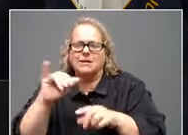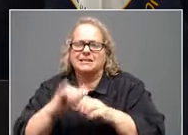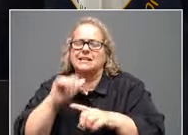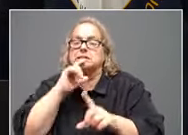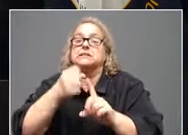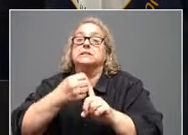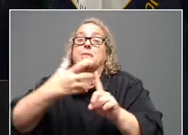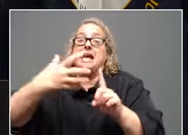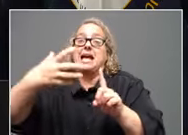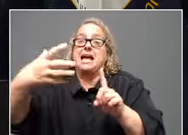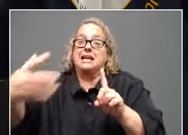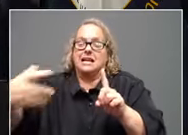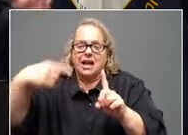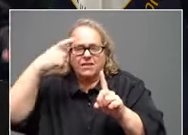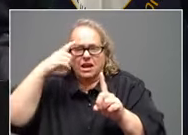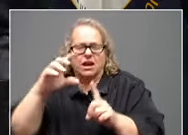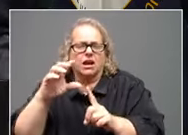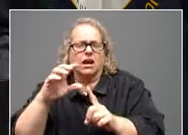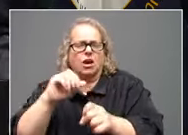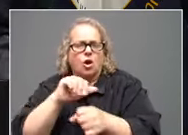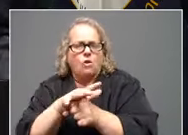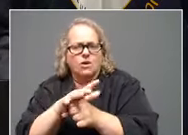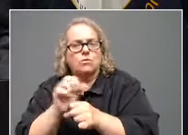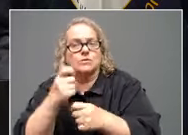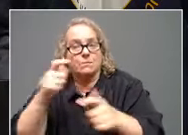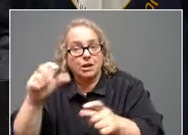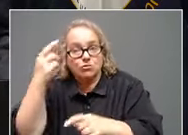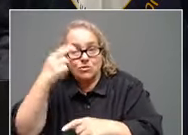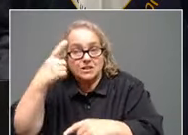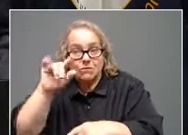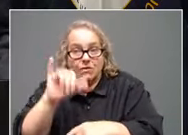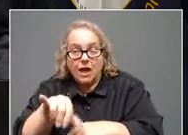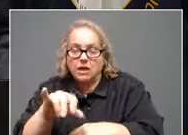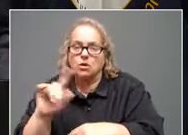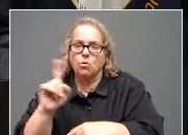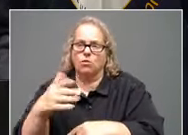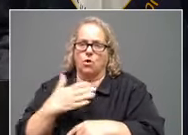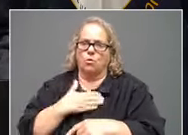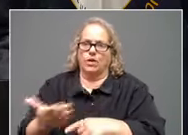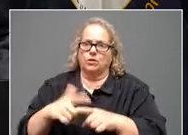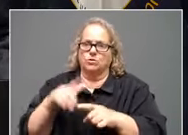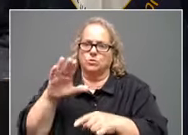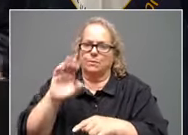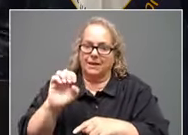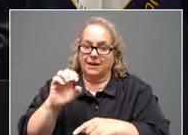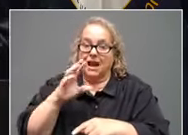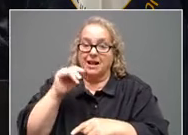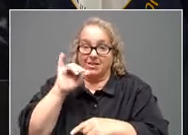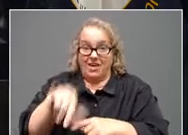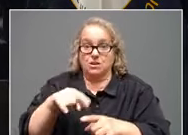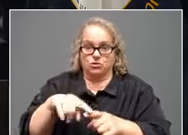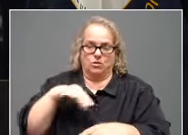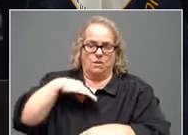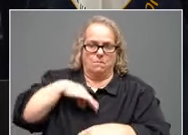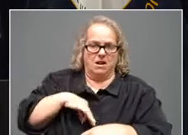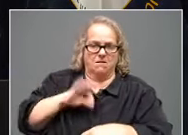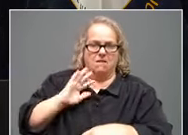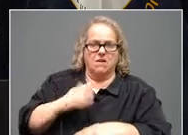I think COVID was a big reason for that, where they're willing to be, and that's to the benefit of so many of our